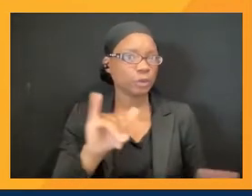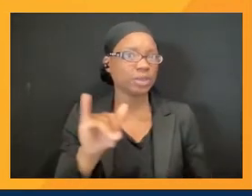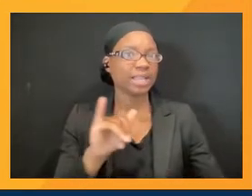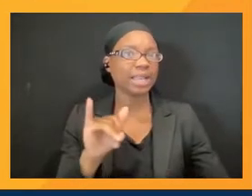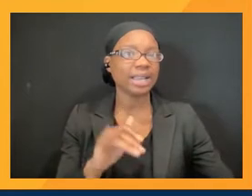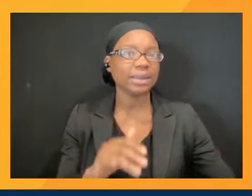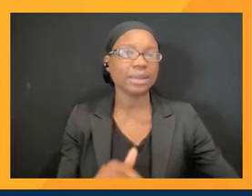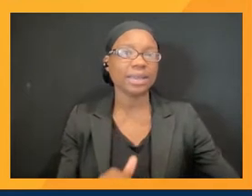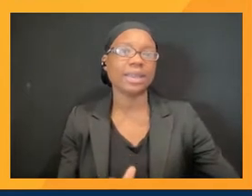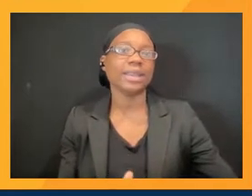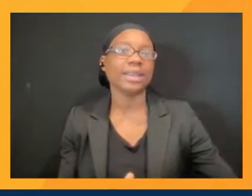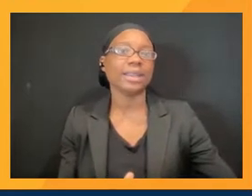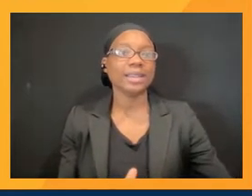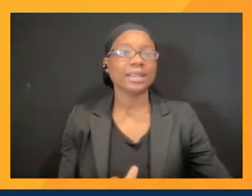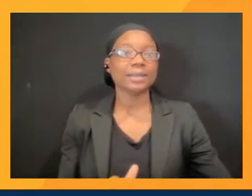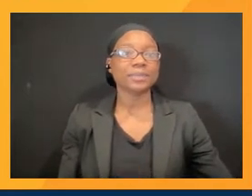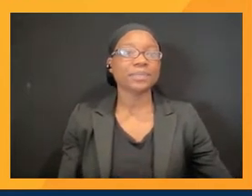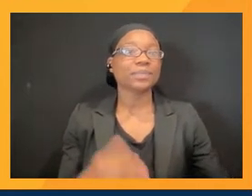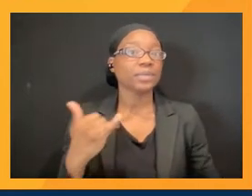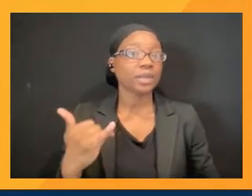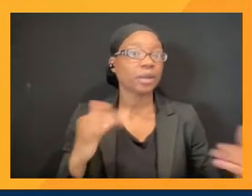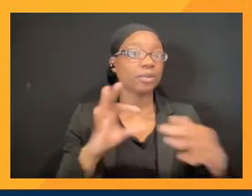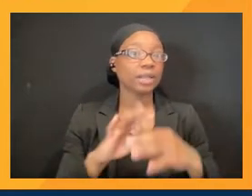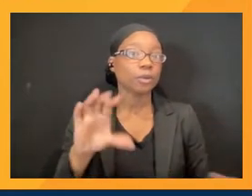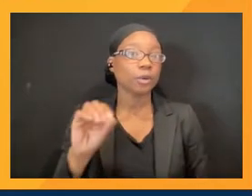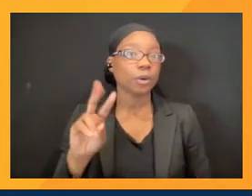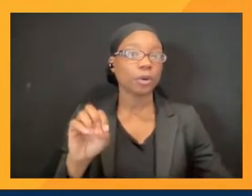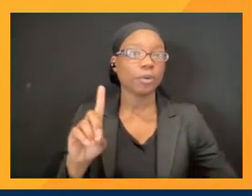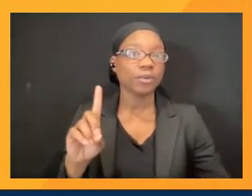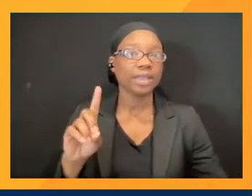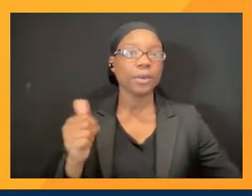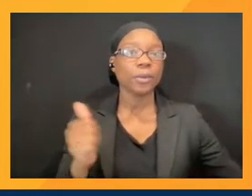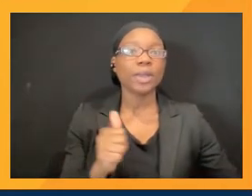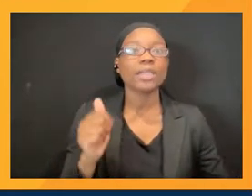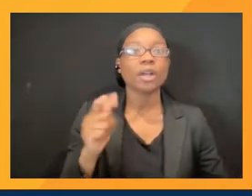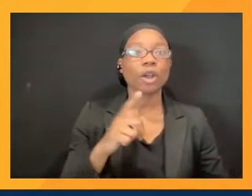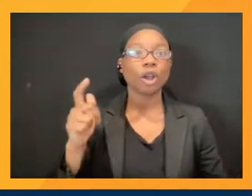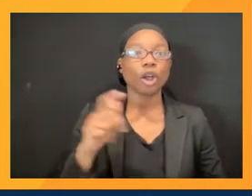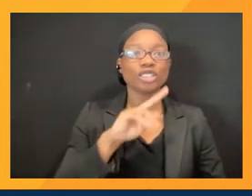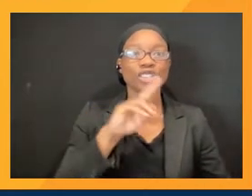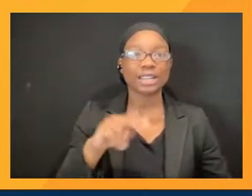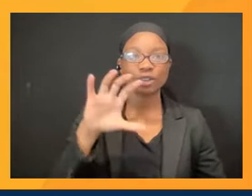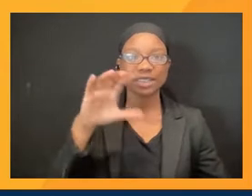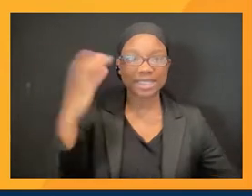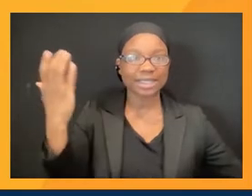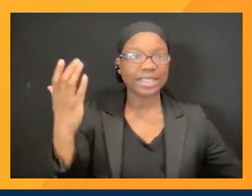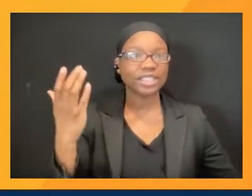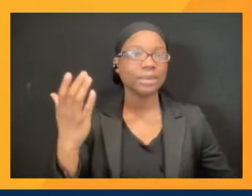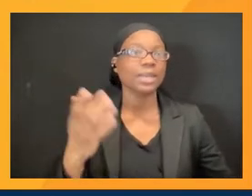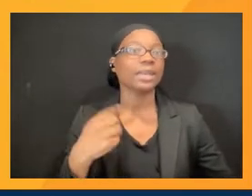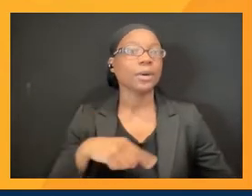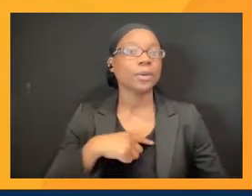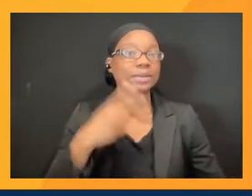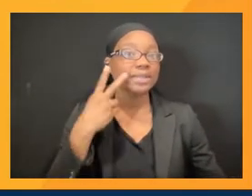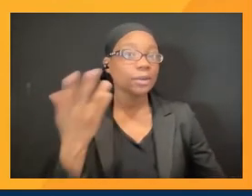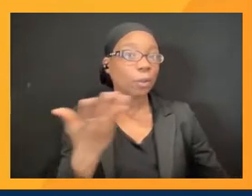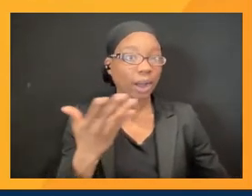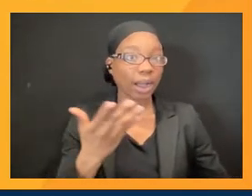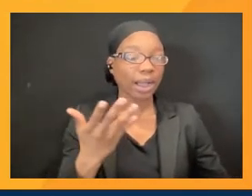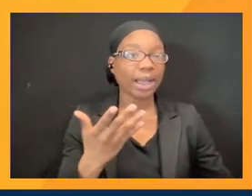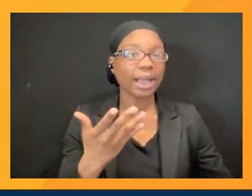it began in summer of 2020. There was that hope. And then there was a moment where it was like, okay, we are actually going to be in this for a long time, for the